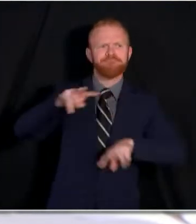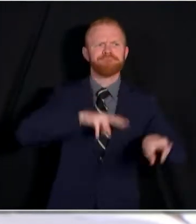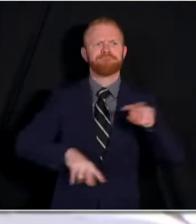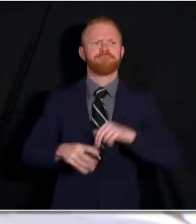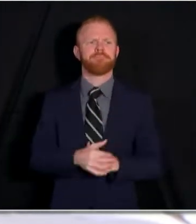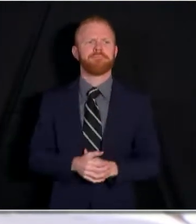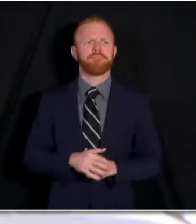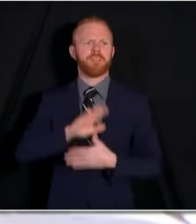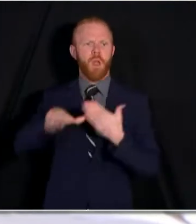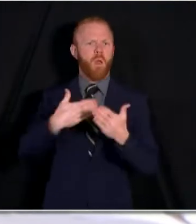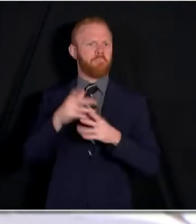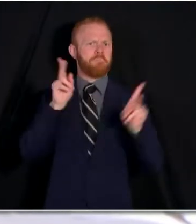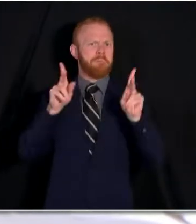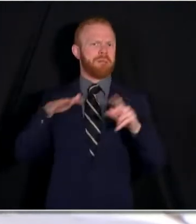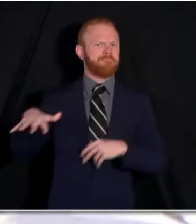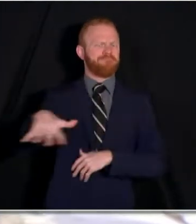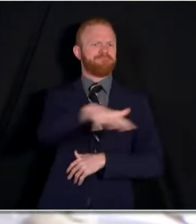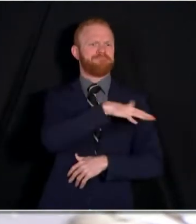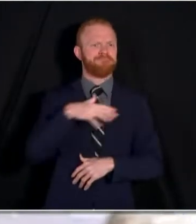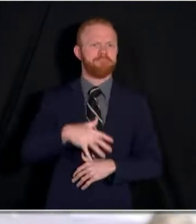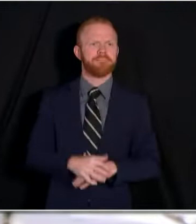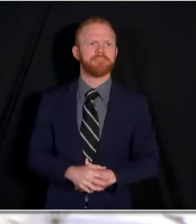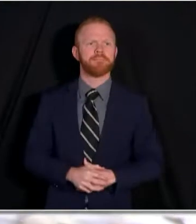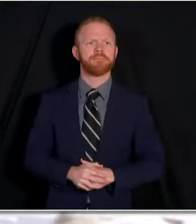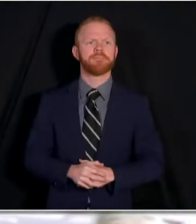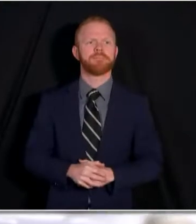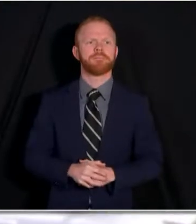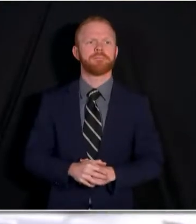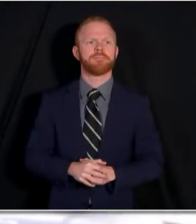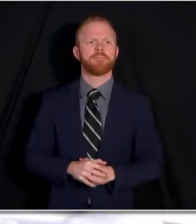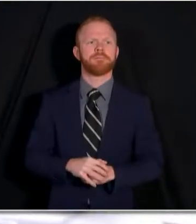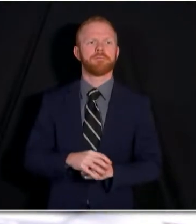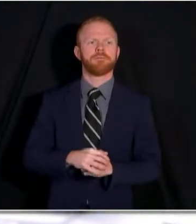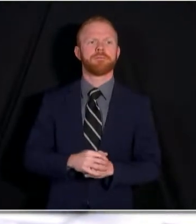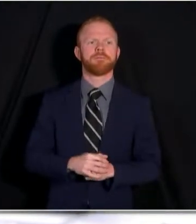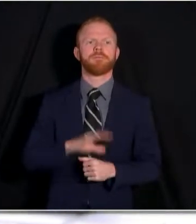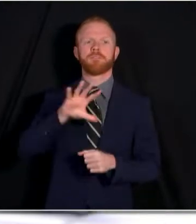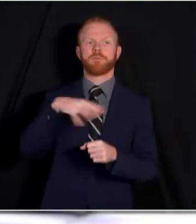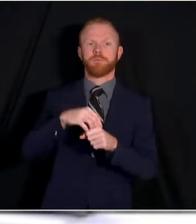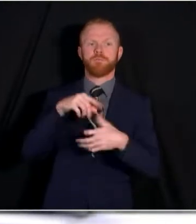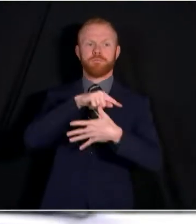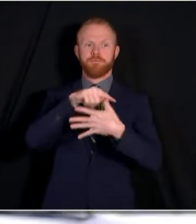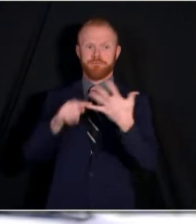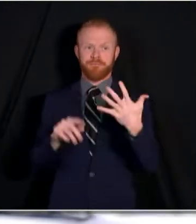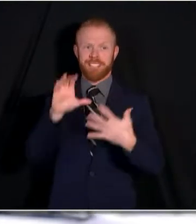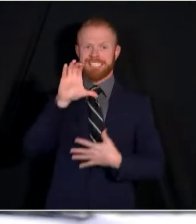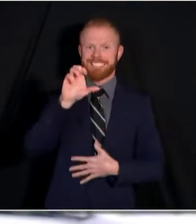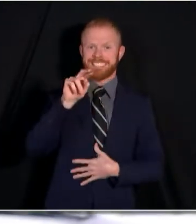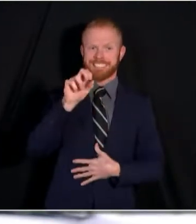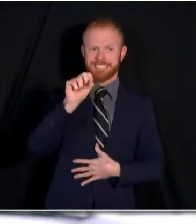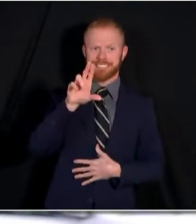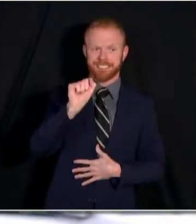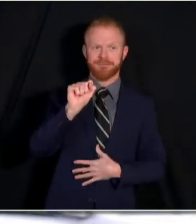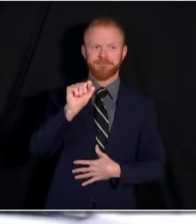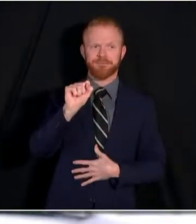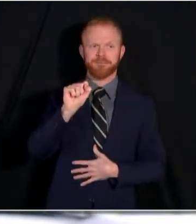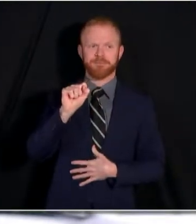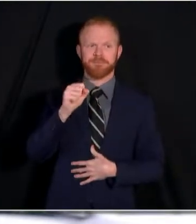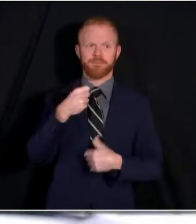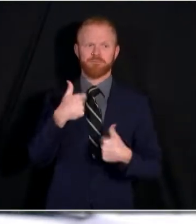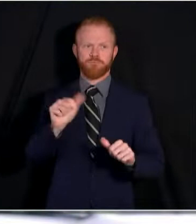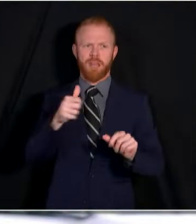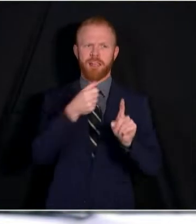In addition to those factors, we're also looking at census data, and we're also looking to expand this pilot from these two